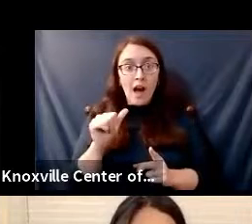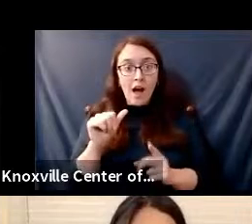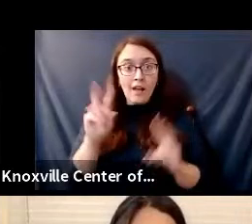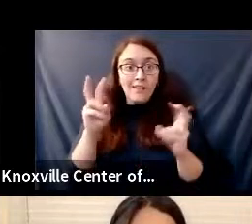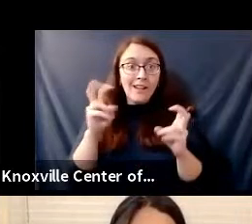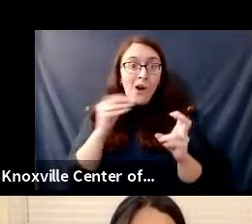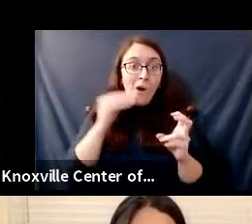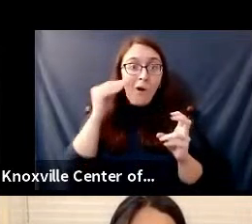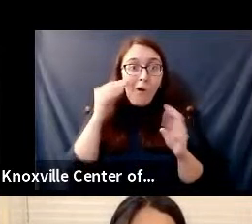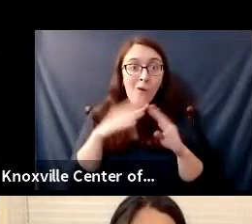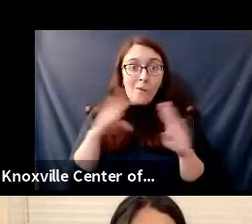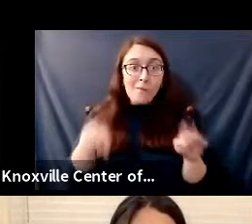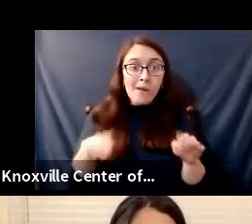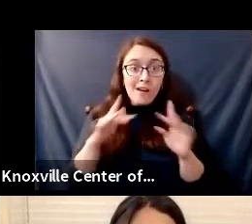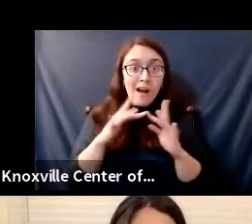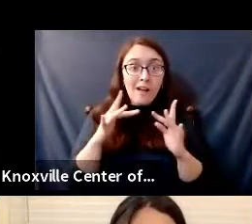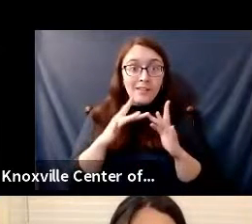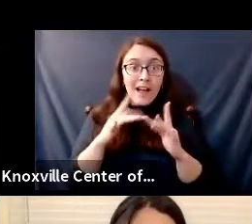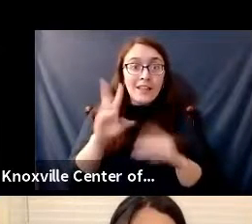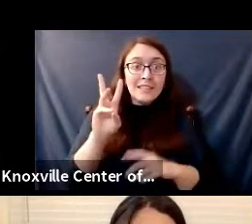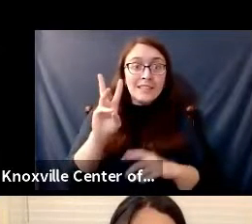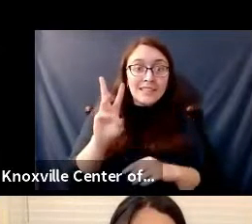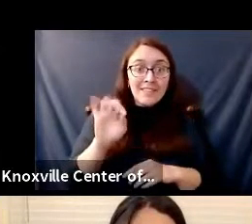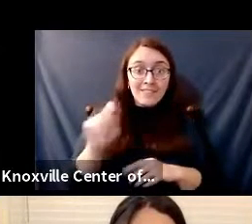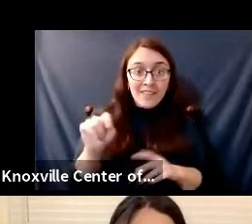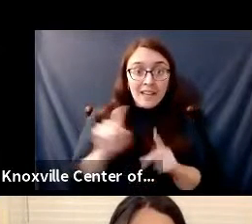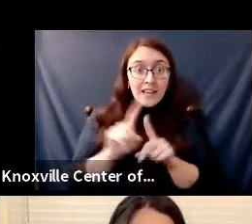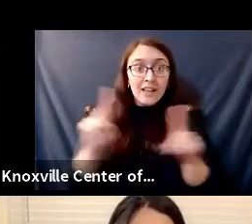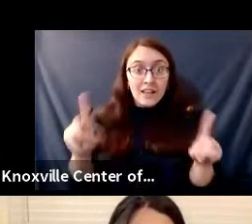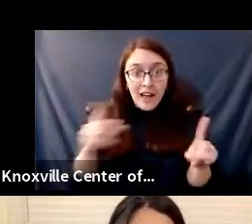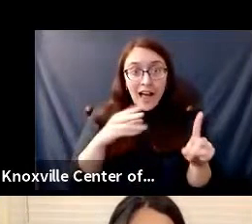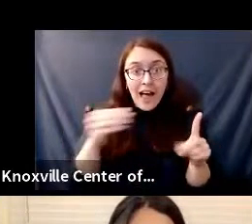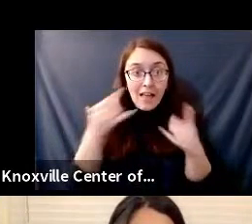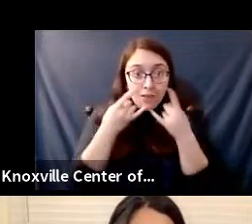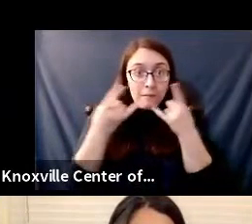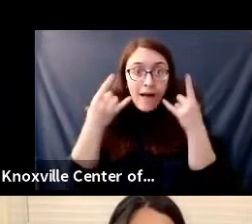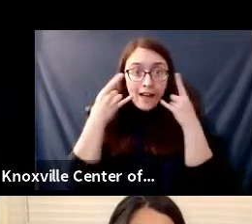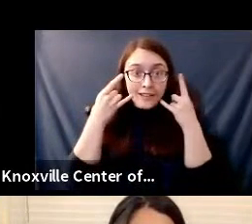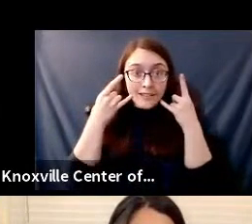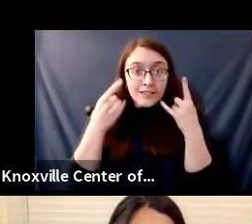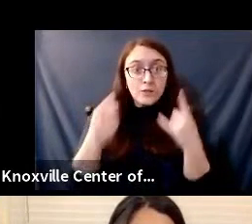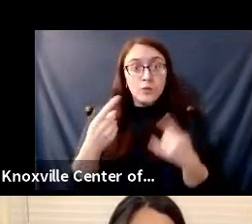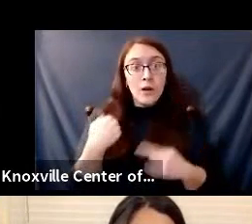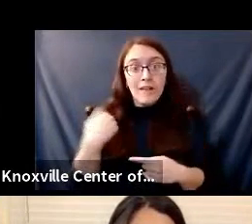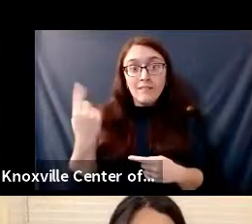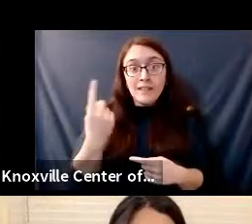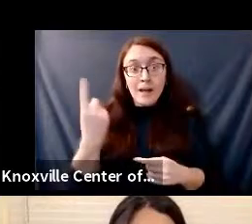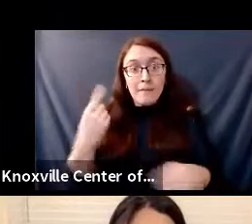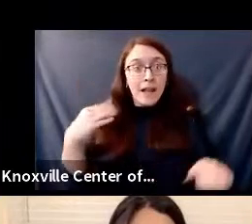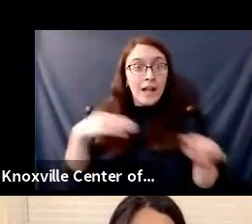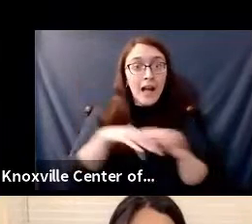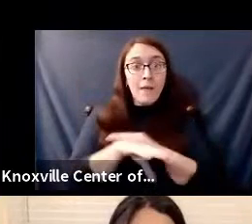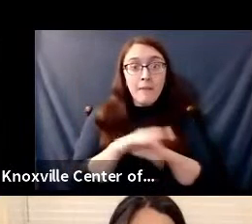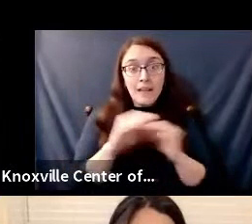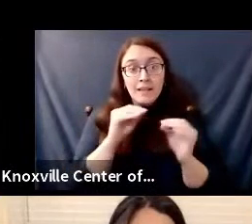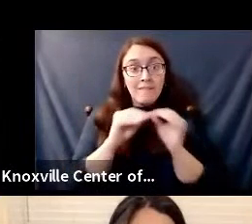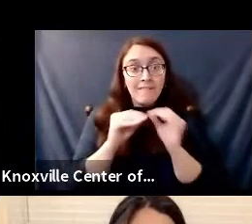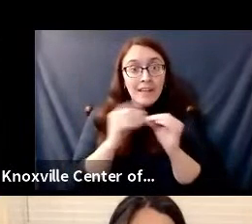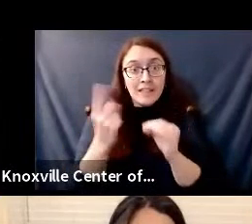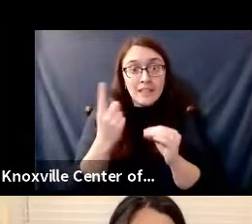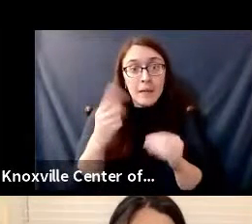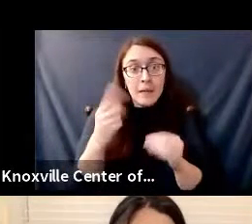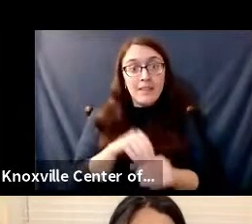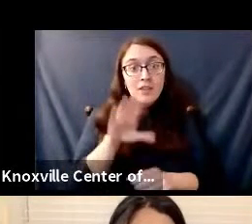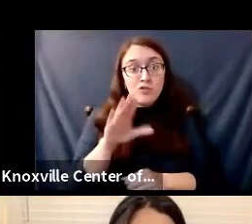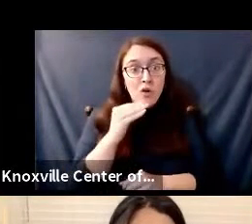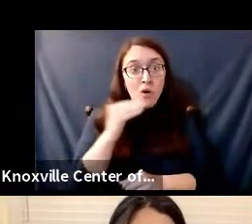idea of the 6 feet and the masking, I think that one's even more implied. I mean, it's just, you have somebody coming to repair something in the house,